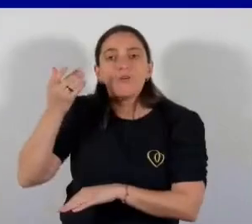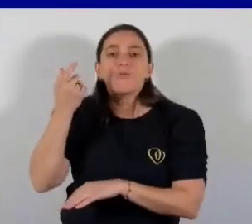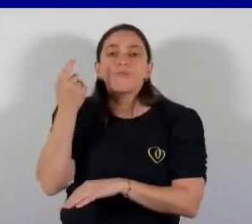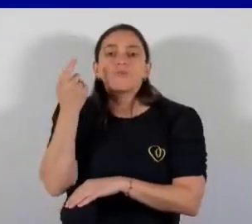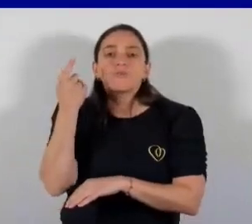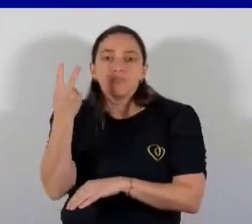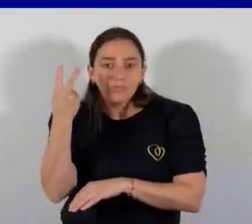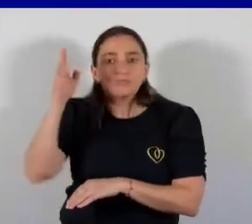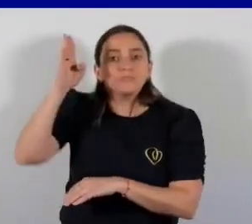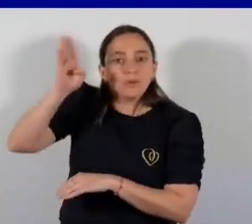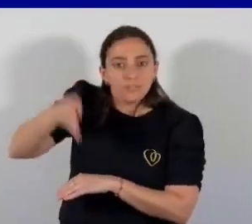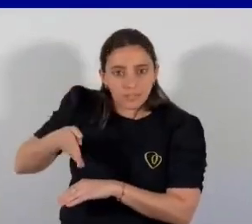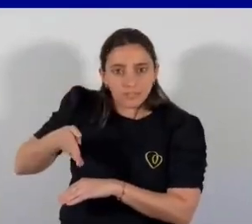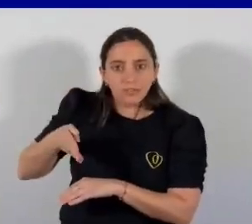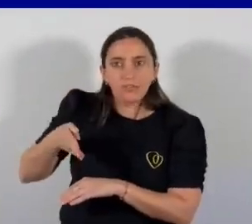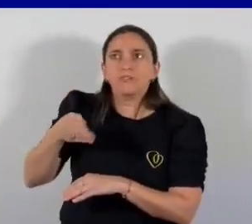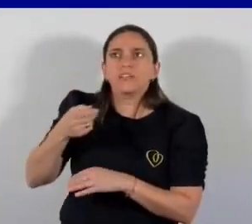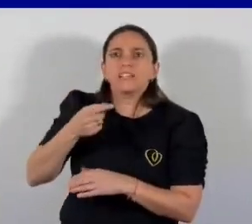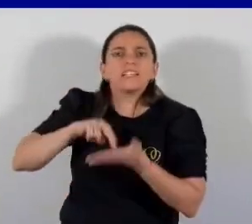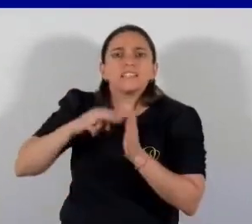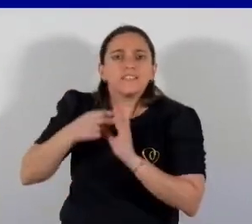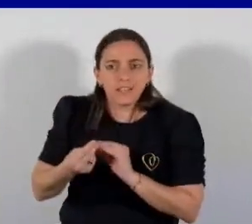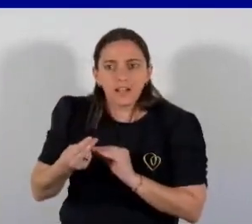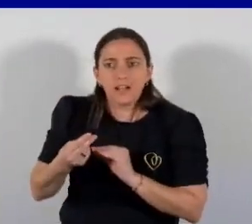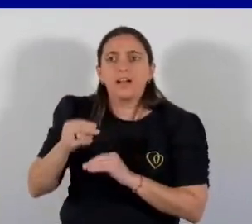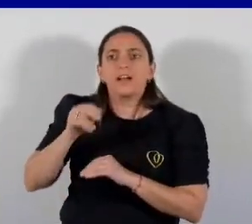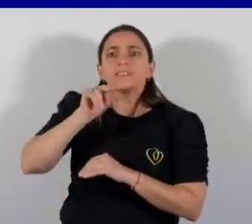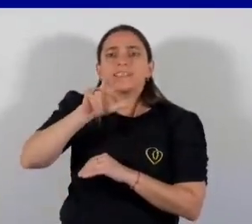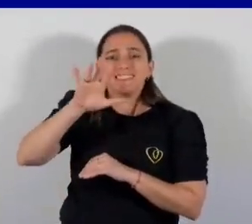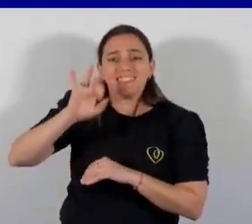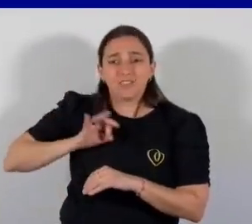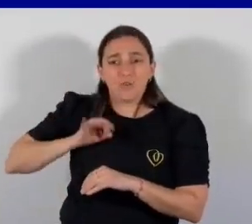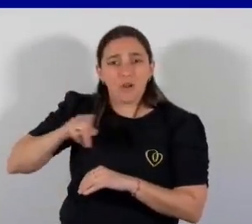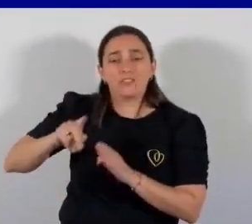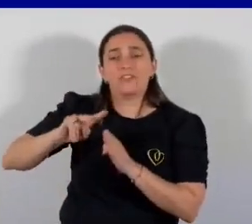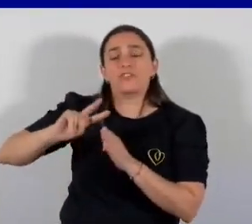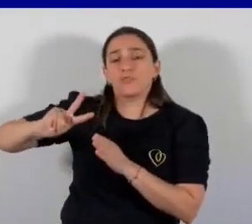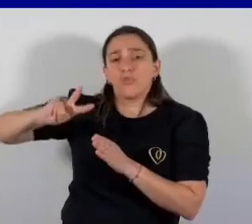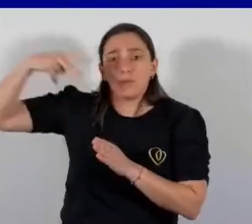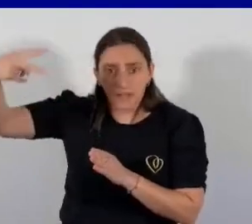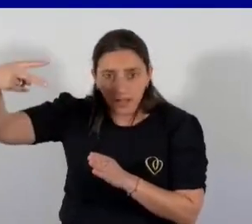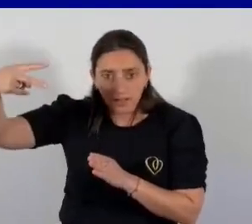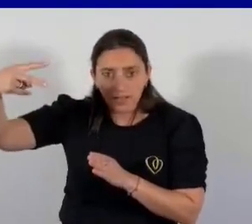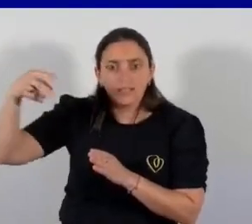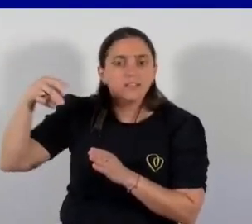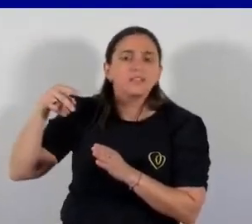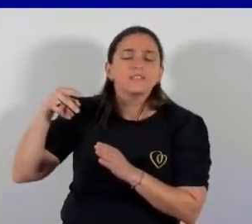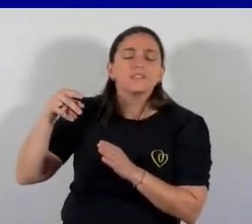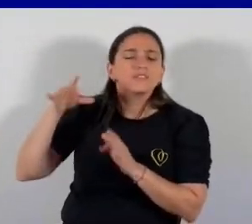que pasamos a 35 And that means it took 35 years to double the GDP per capita.